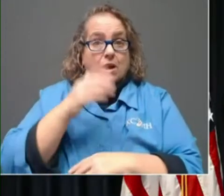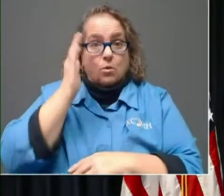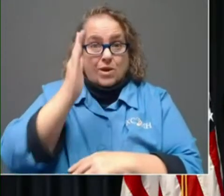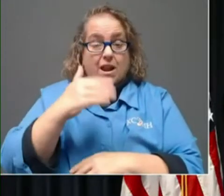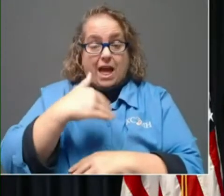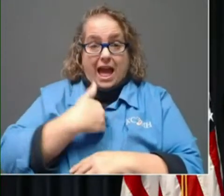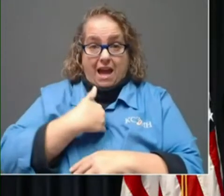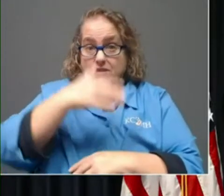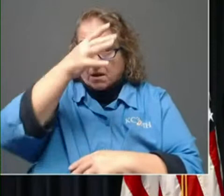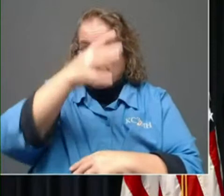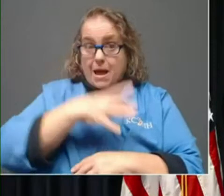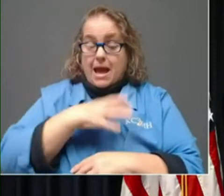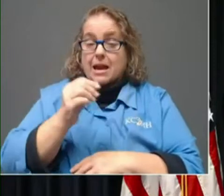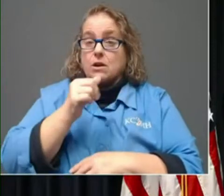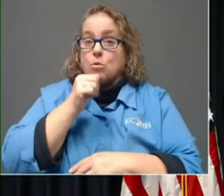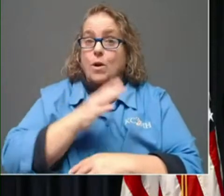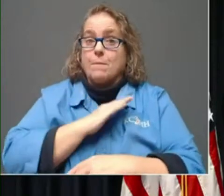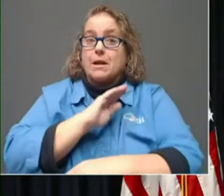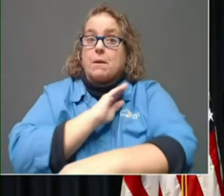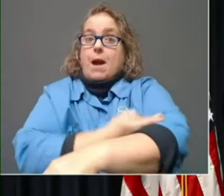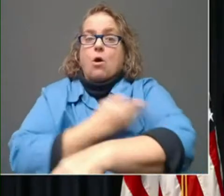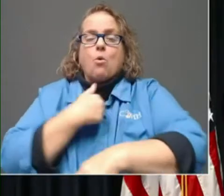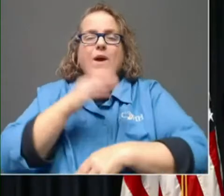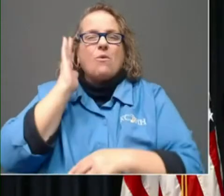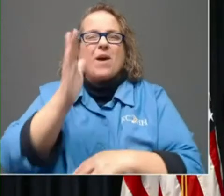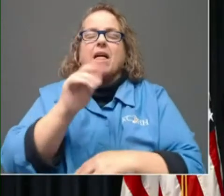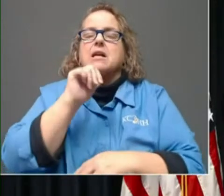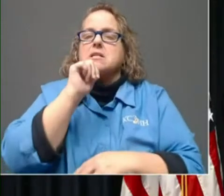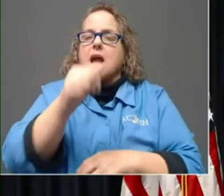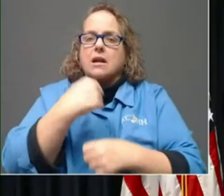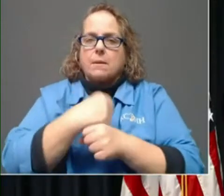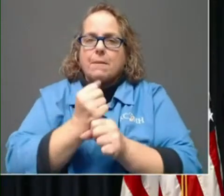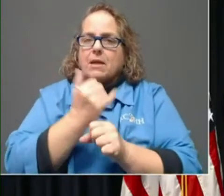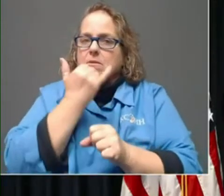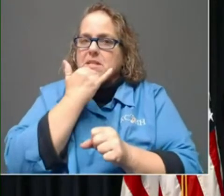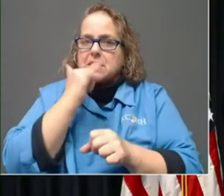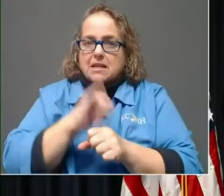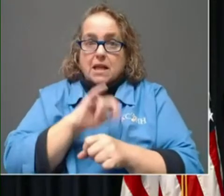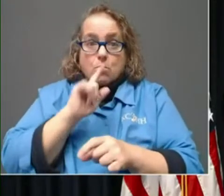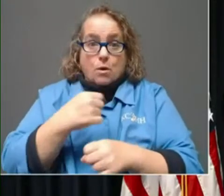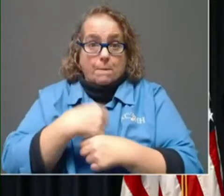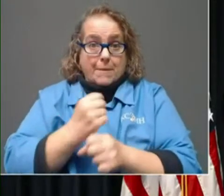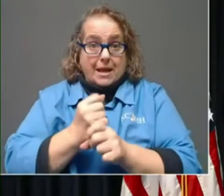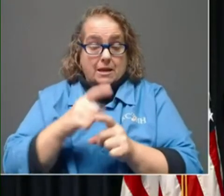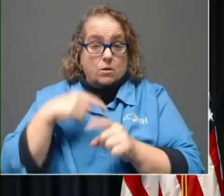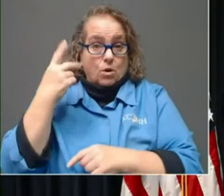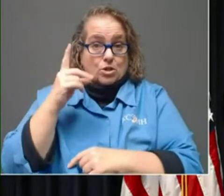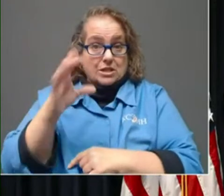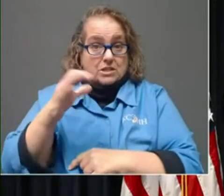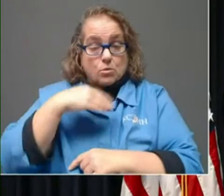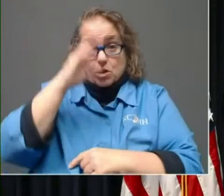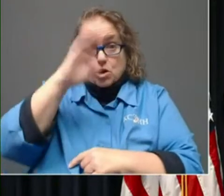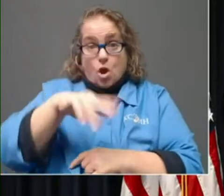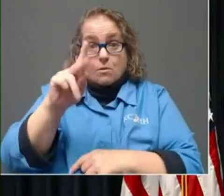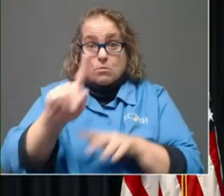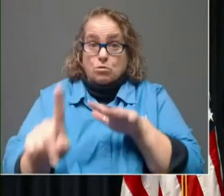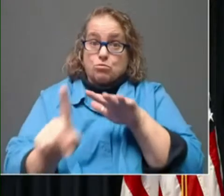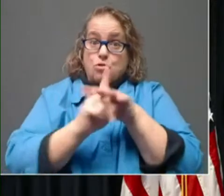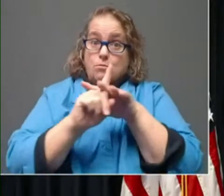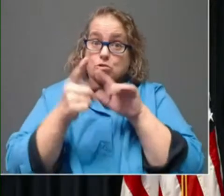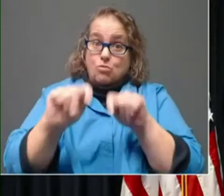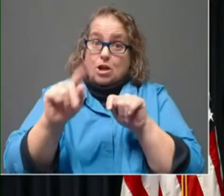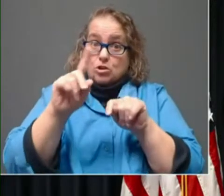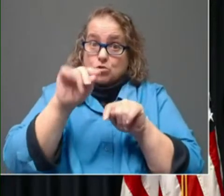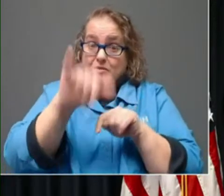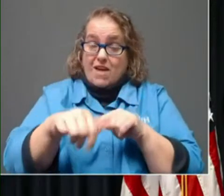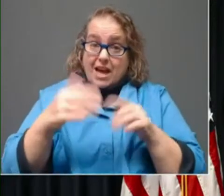will not make the mistakes that were made in D.C. And we know that if people show up to try to do that here,